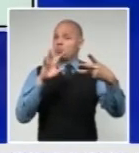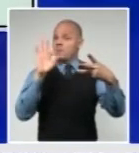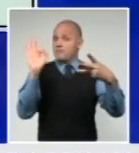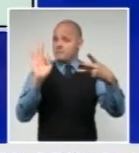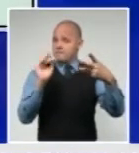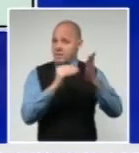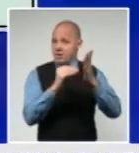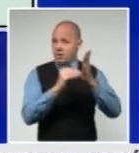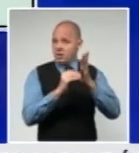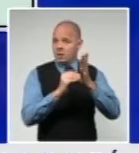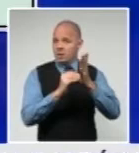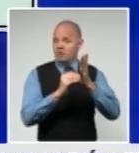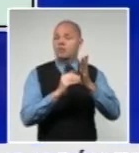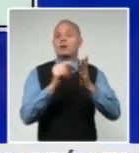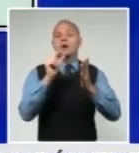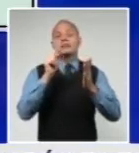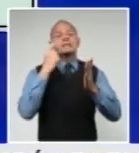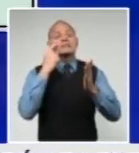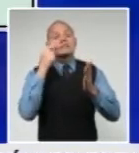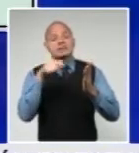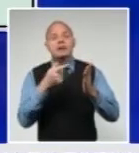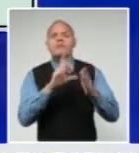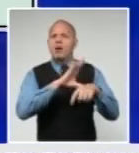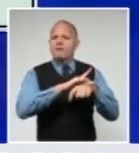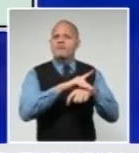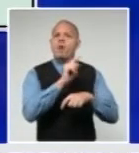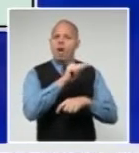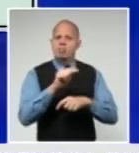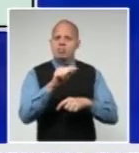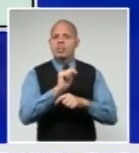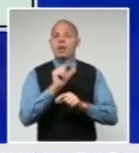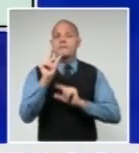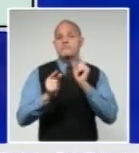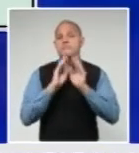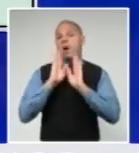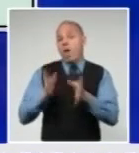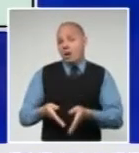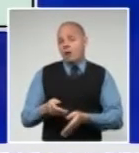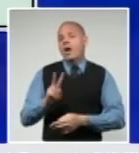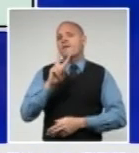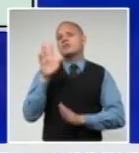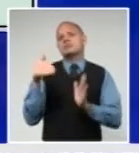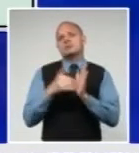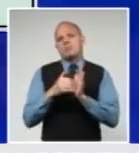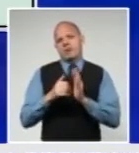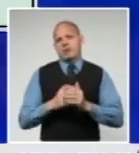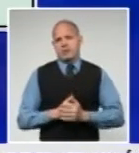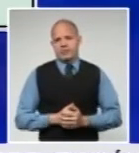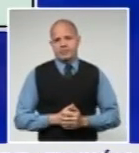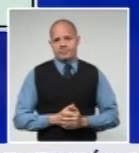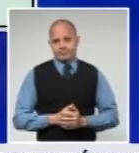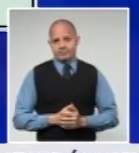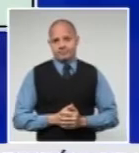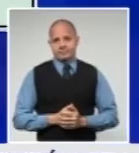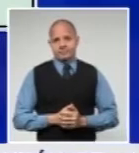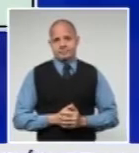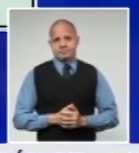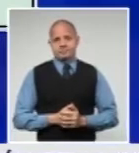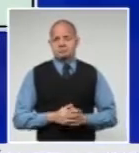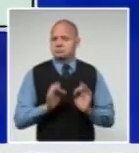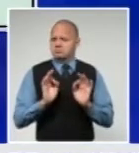25,828 fatalities. Then follows Peru, Mexico, Argentina, Chile, Canada,